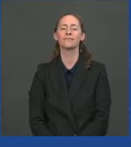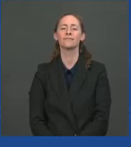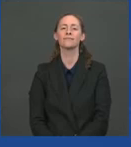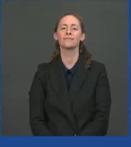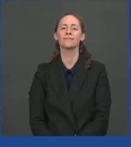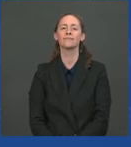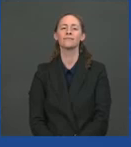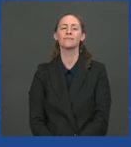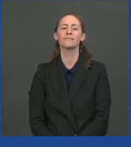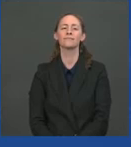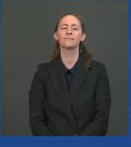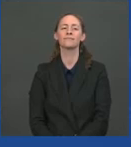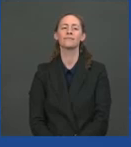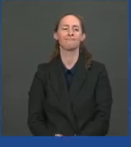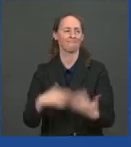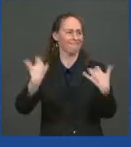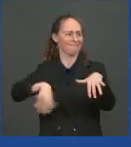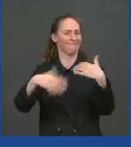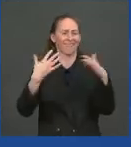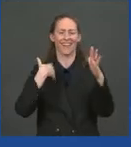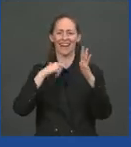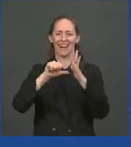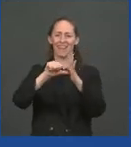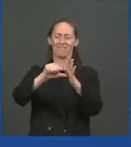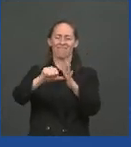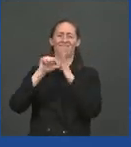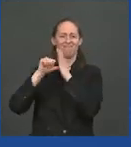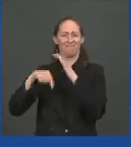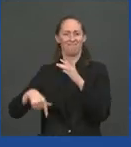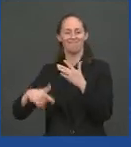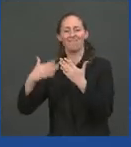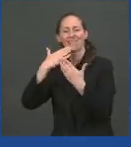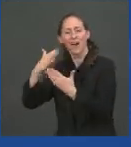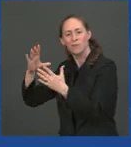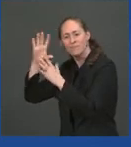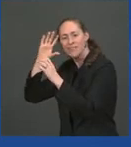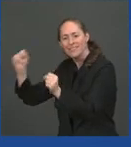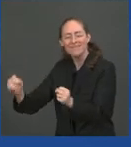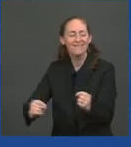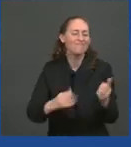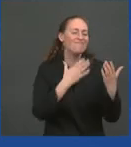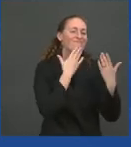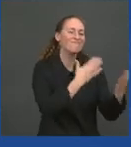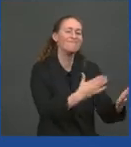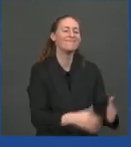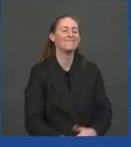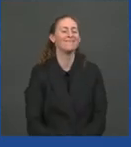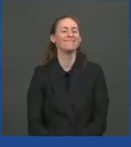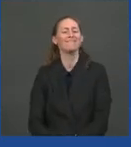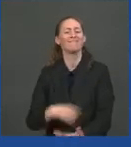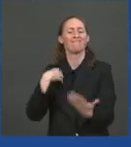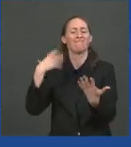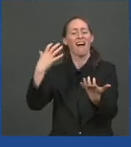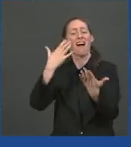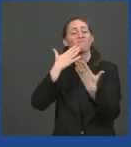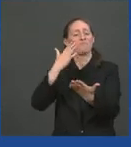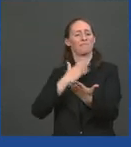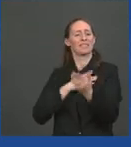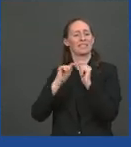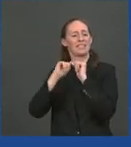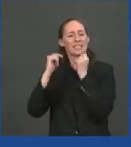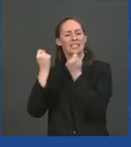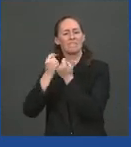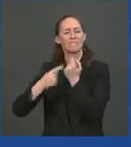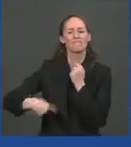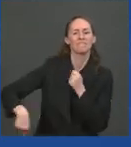This is awesome. Thank you, Mr. President. Thank you, Mark. On behalf of my teammates, the coach staff, the Bucks